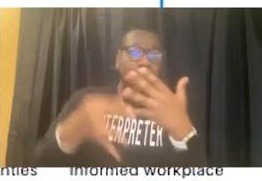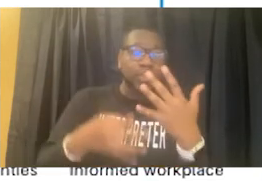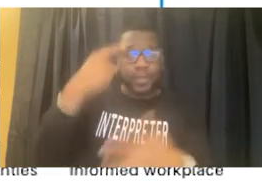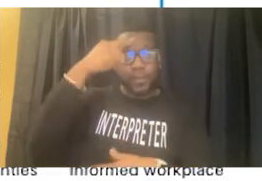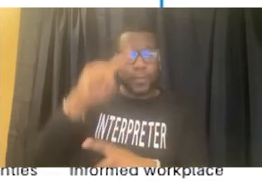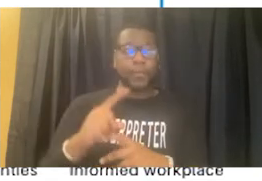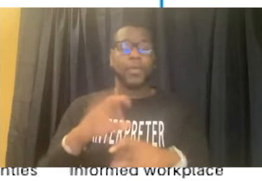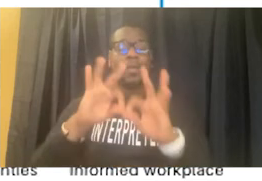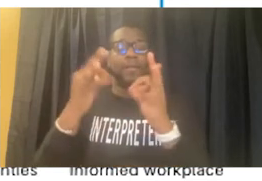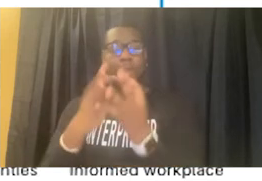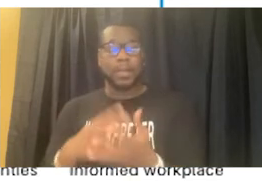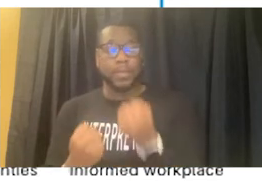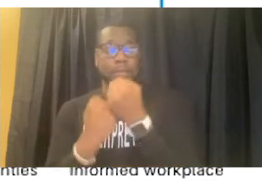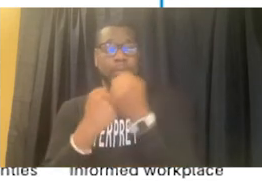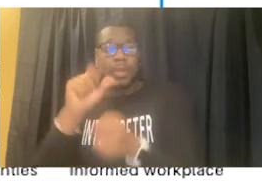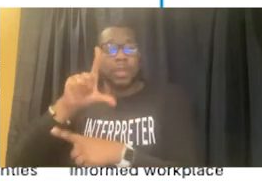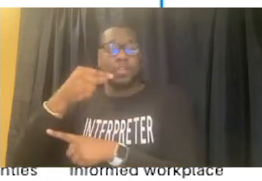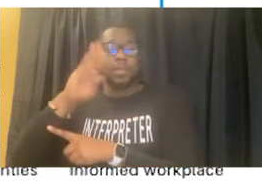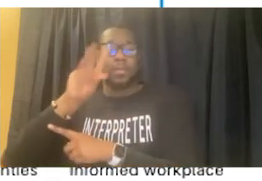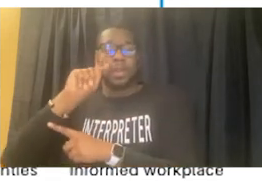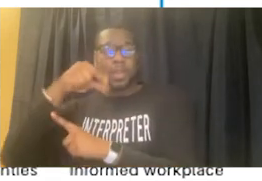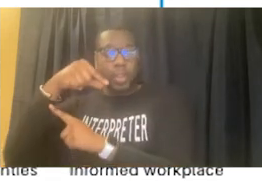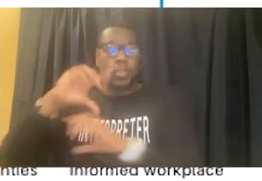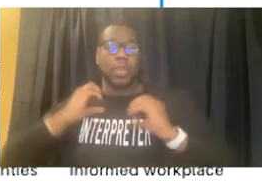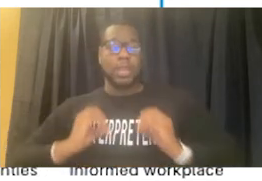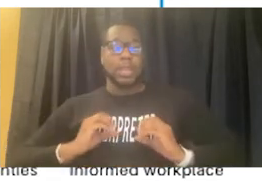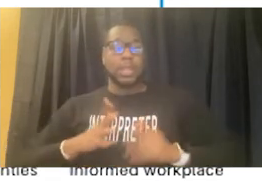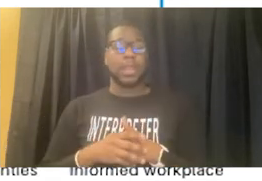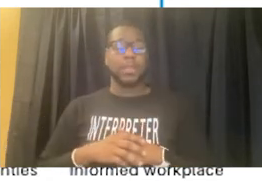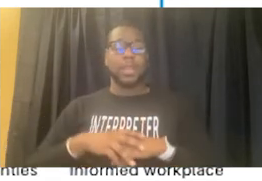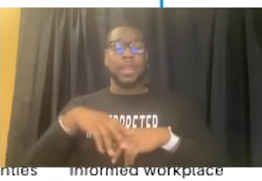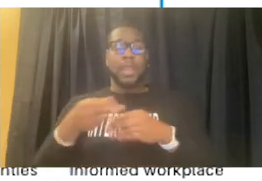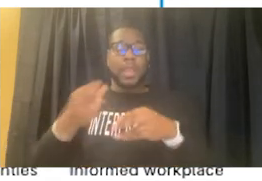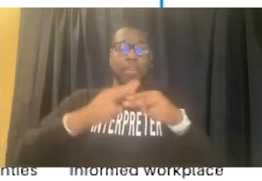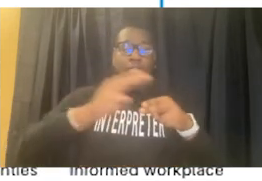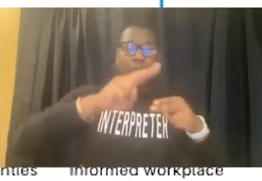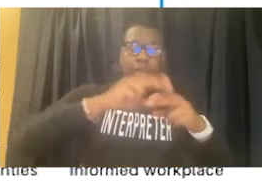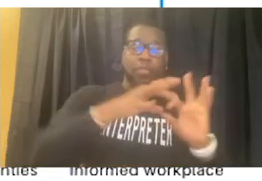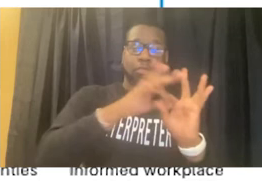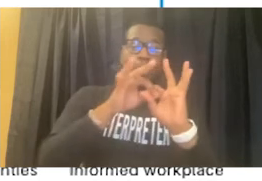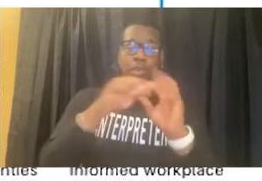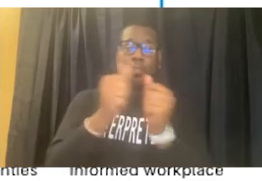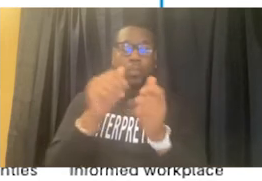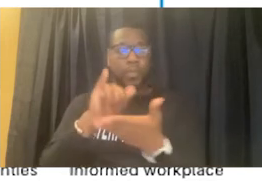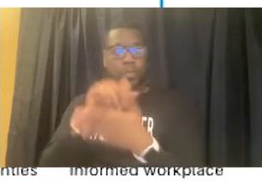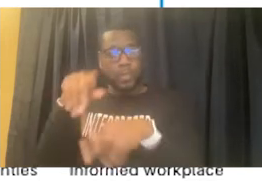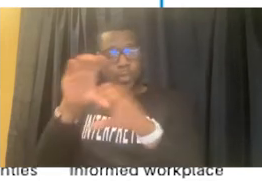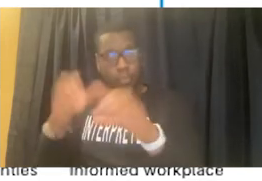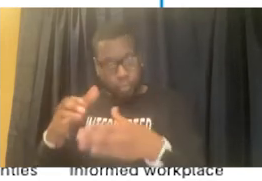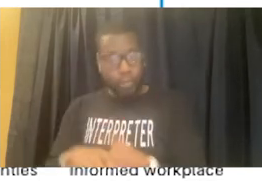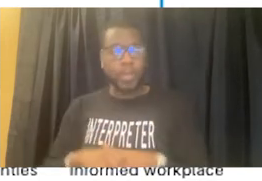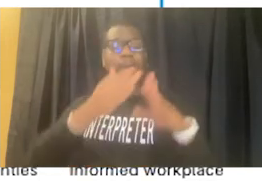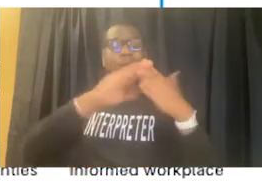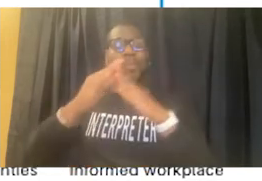together, supporting LGBTQ plus clients and building bonds with their chosen family members if their nuclear family isn't present. Community